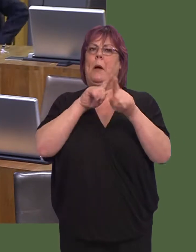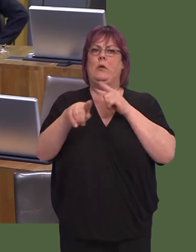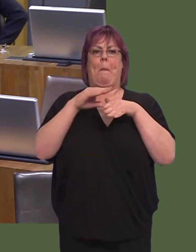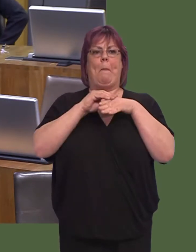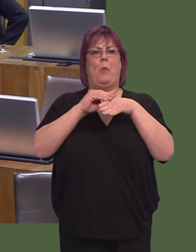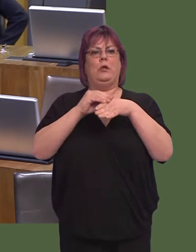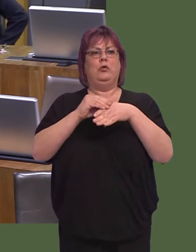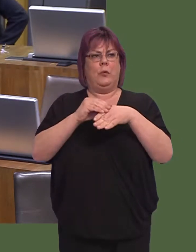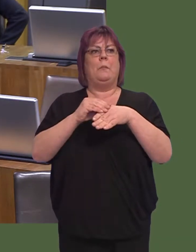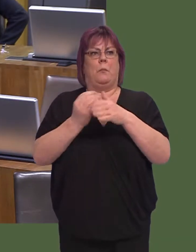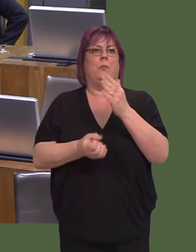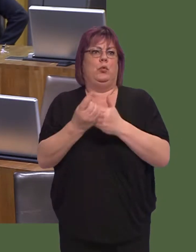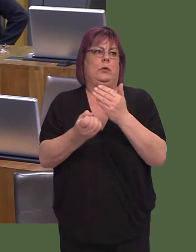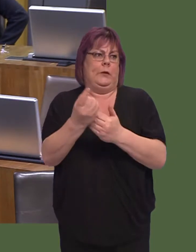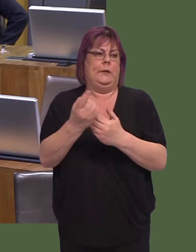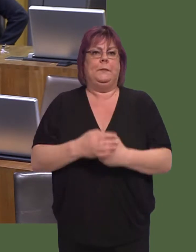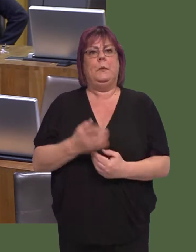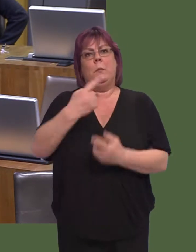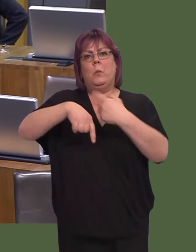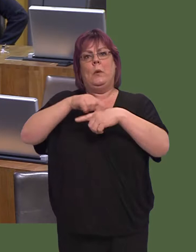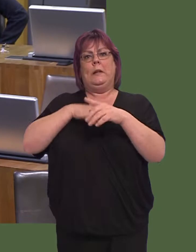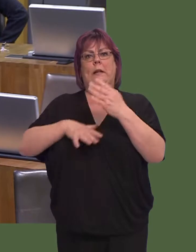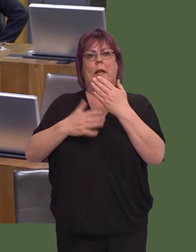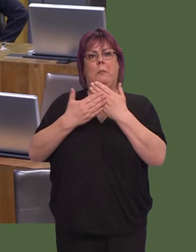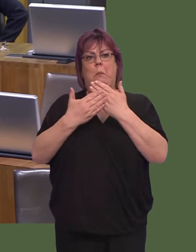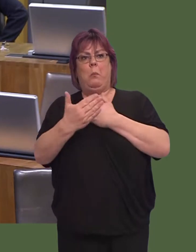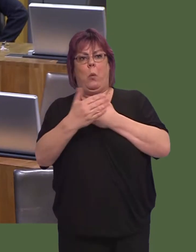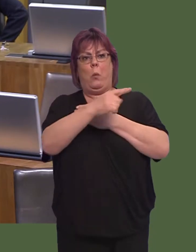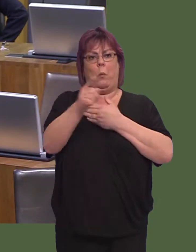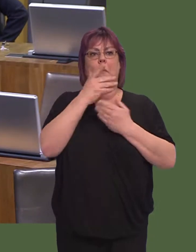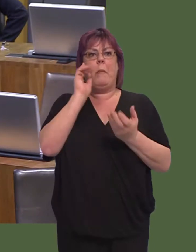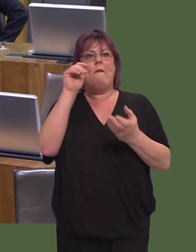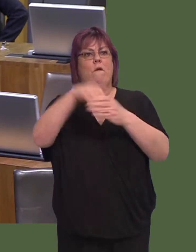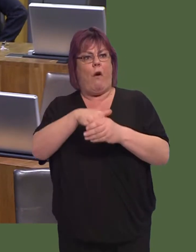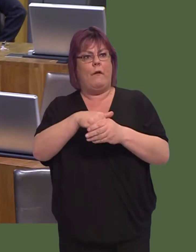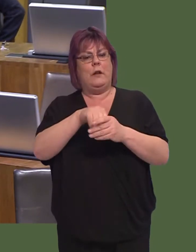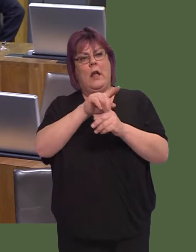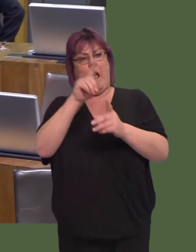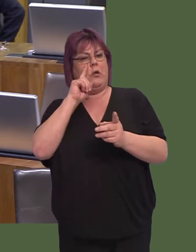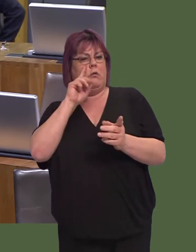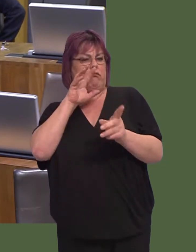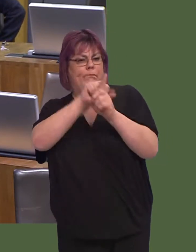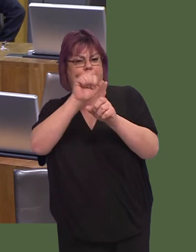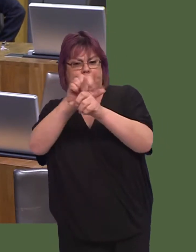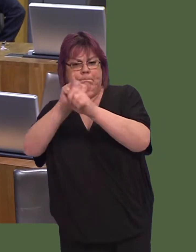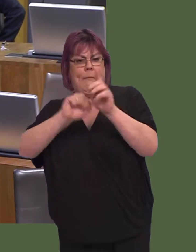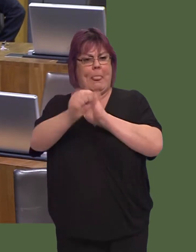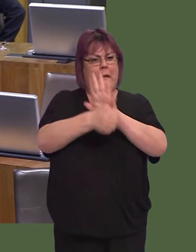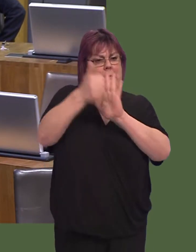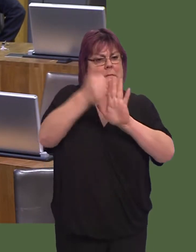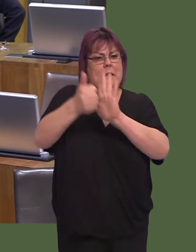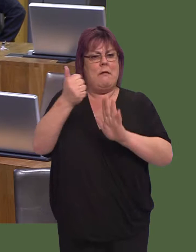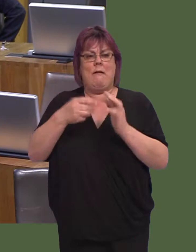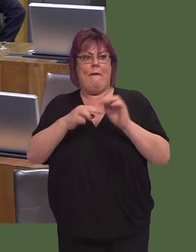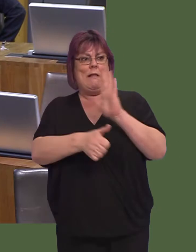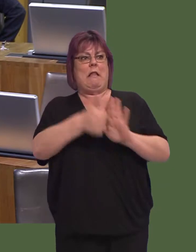at apprenticeships. And we know that we need to grasp everybody in terms of the talent they have available. No talent should be